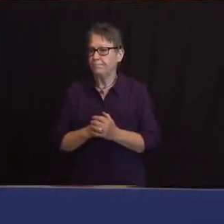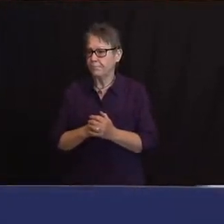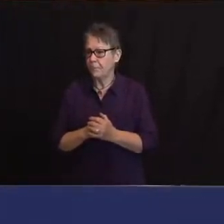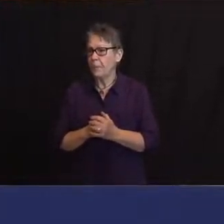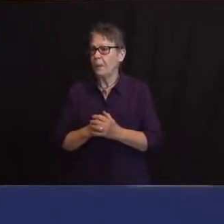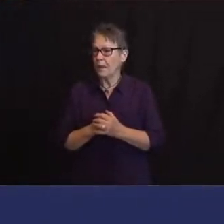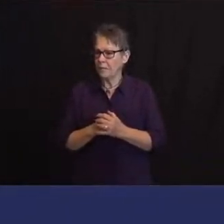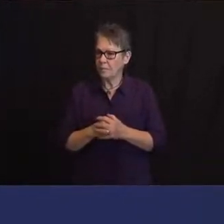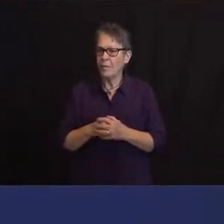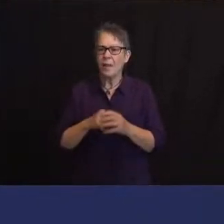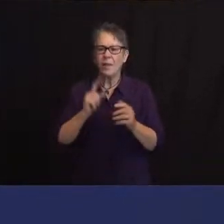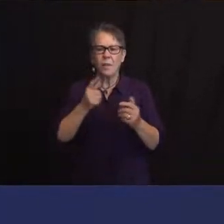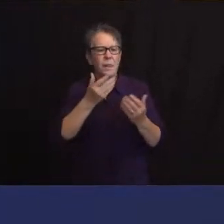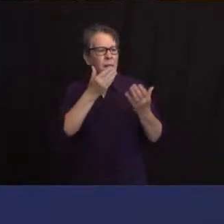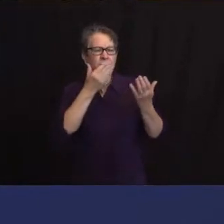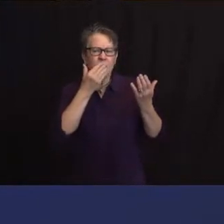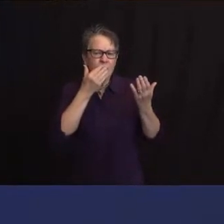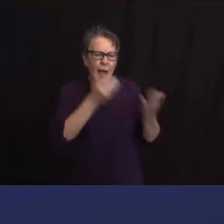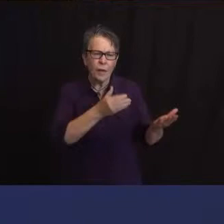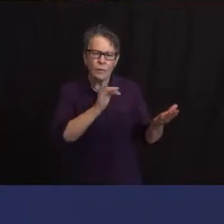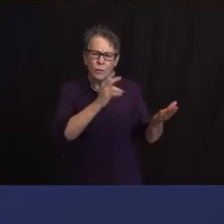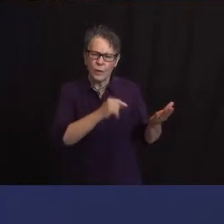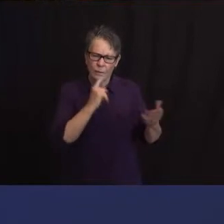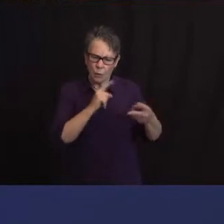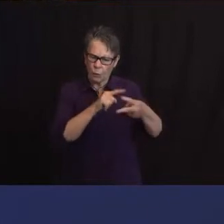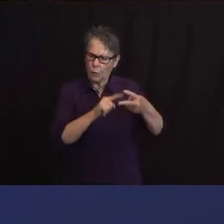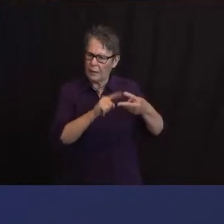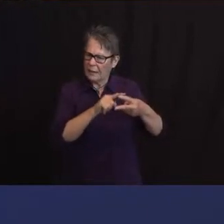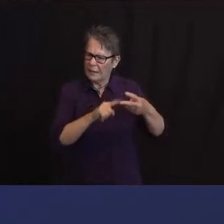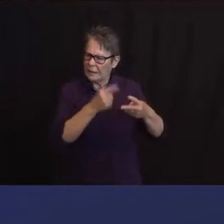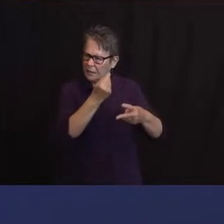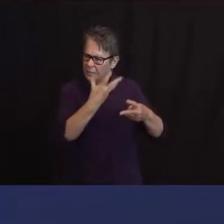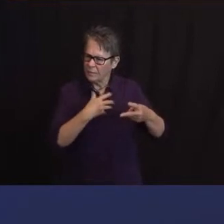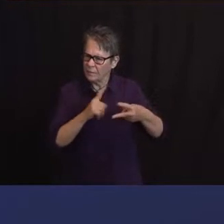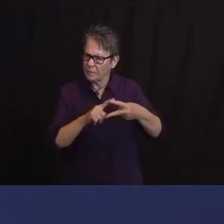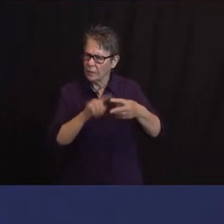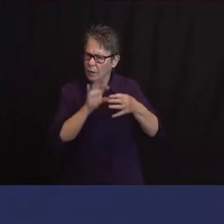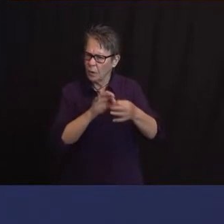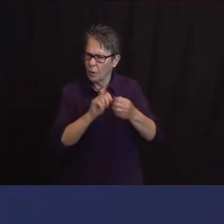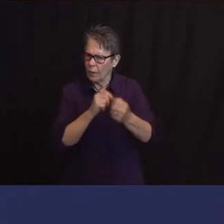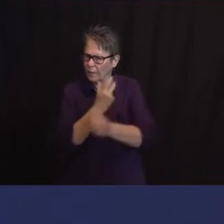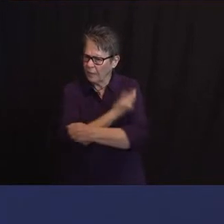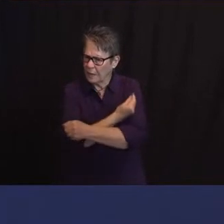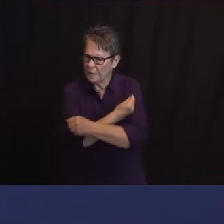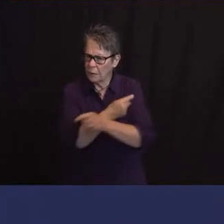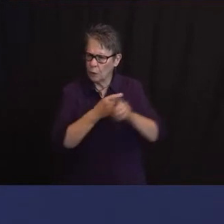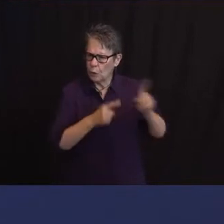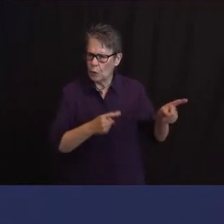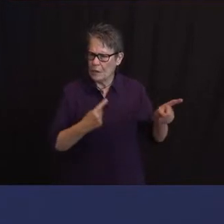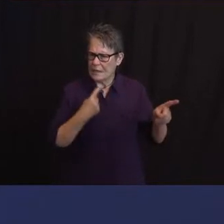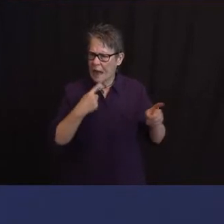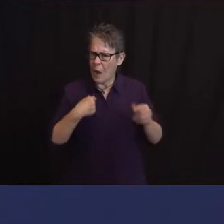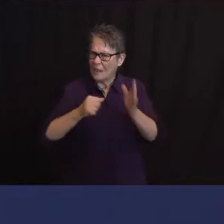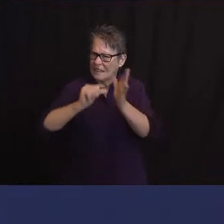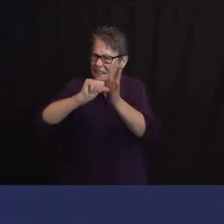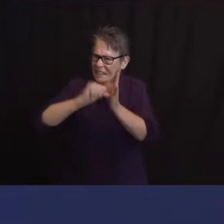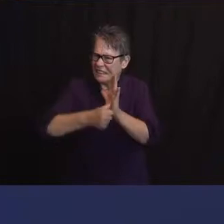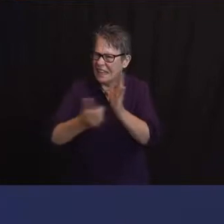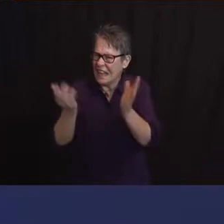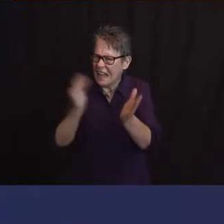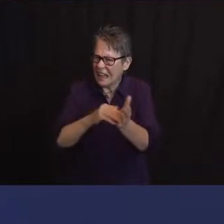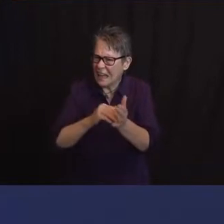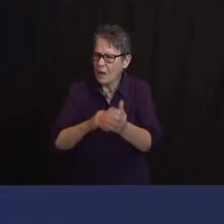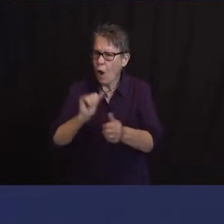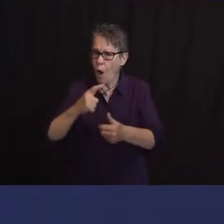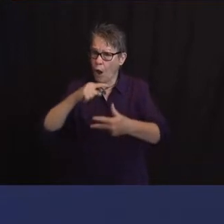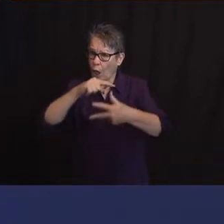of all, thank you, but 2 quick underscores on vaccines. Number 1, you said it, let's just say it again. All 3 of these vaccines are good, so don't